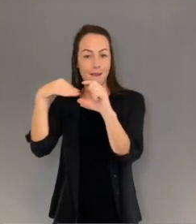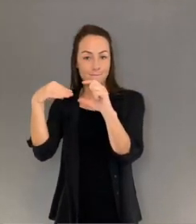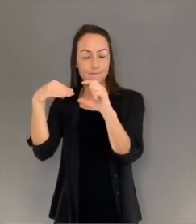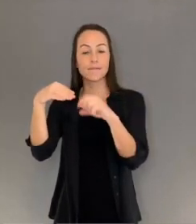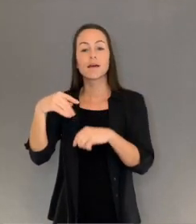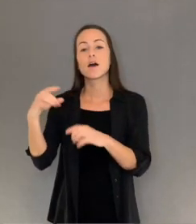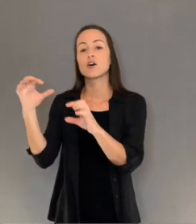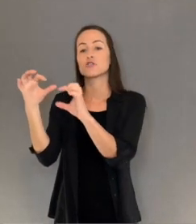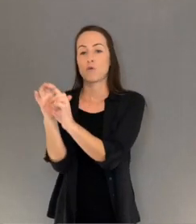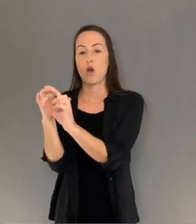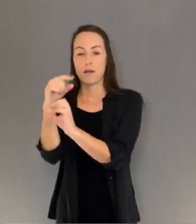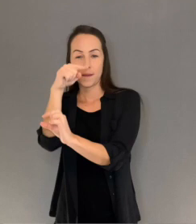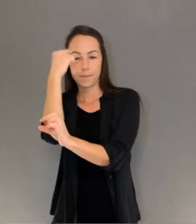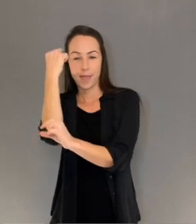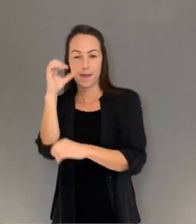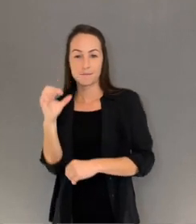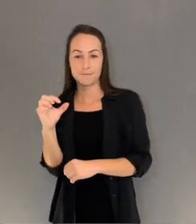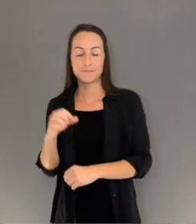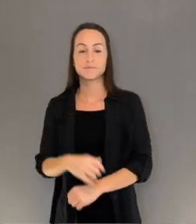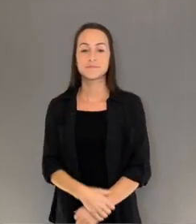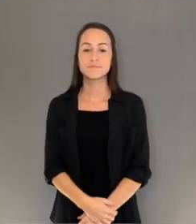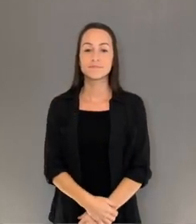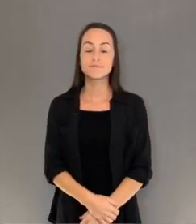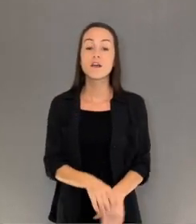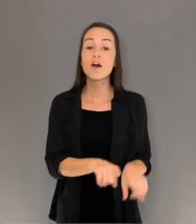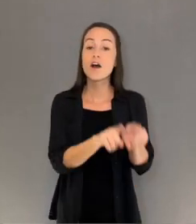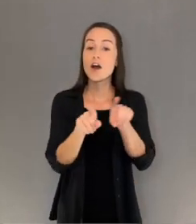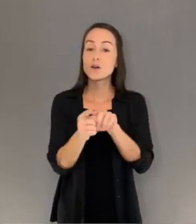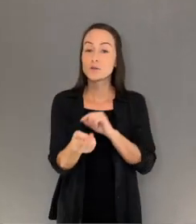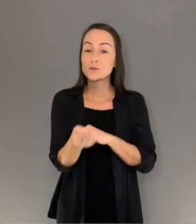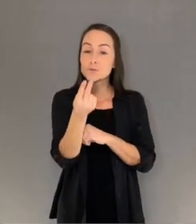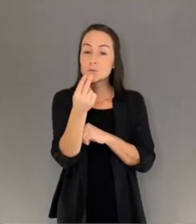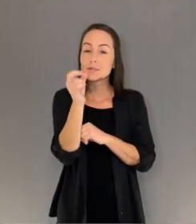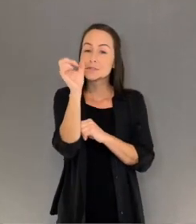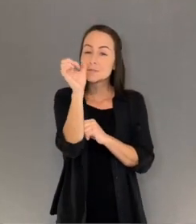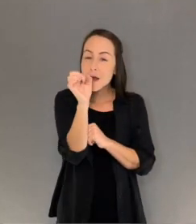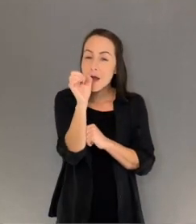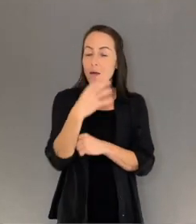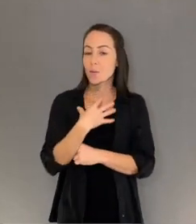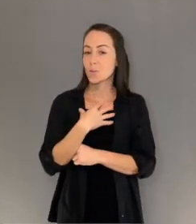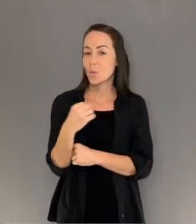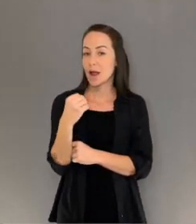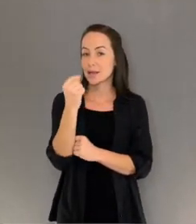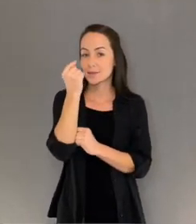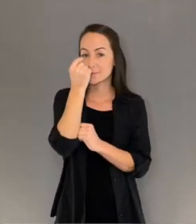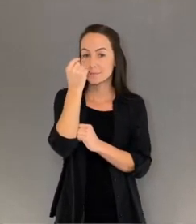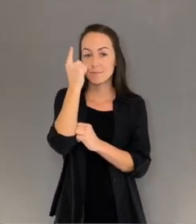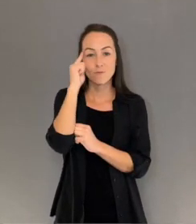pupil. Cut out 2 tiny white circles to place inside the pupil.